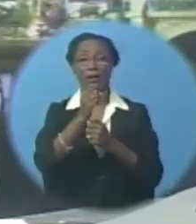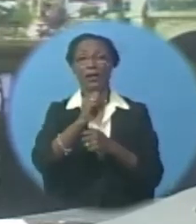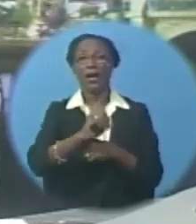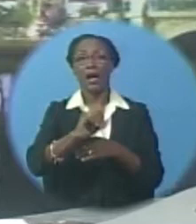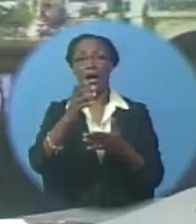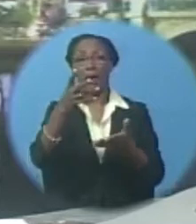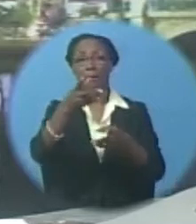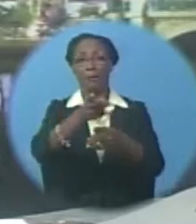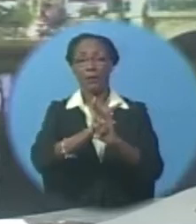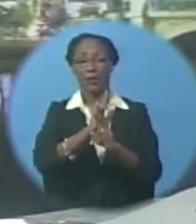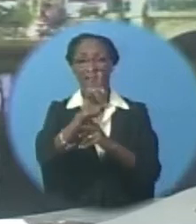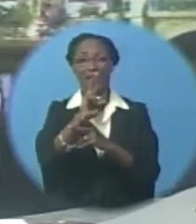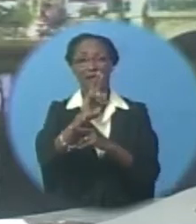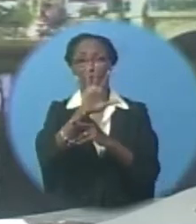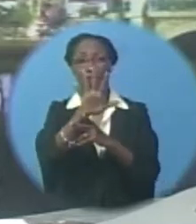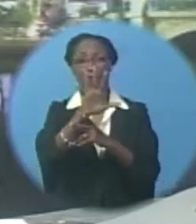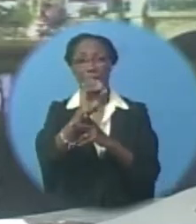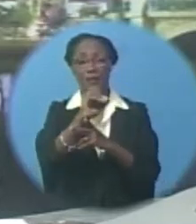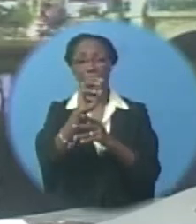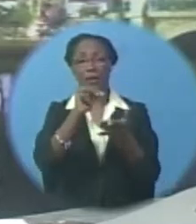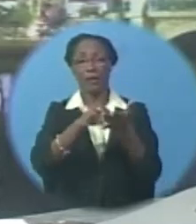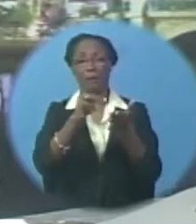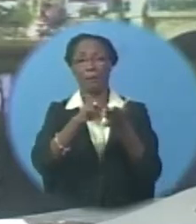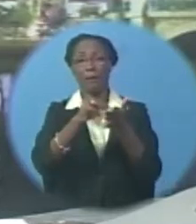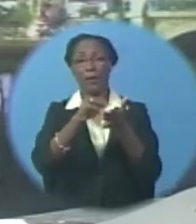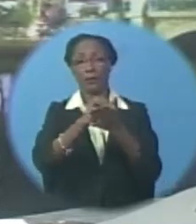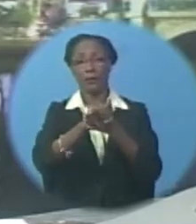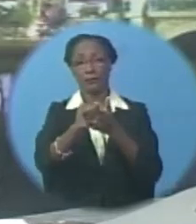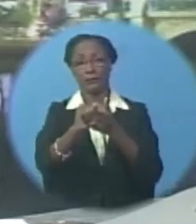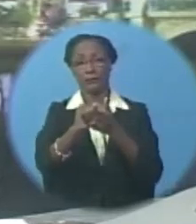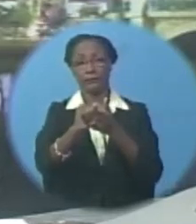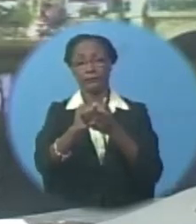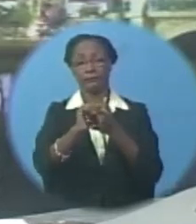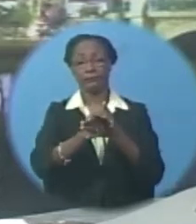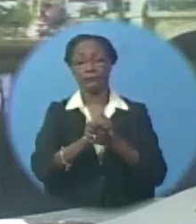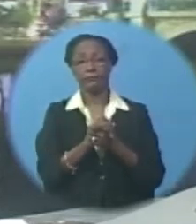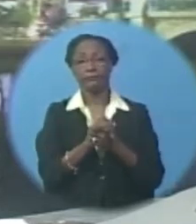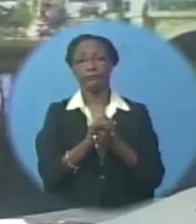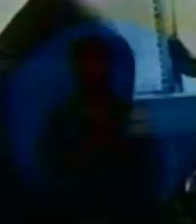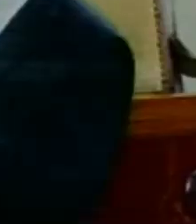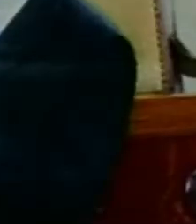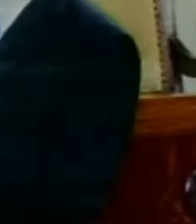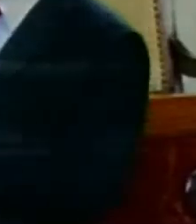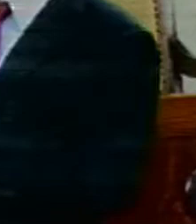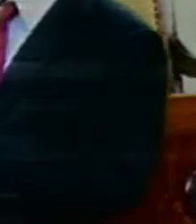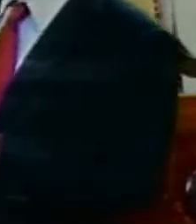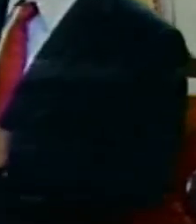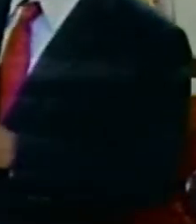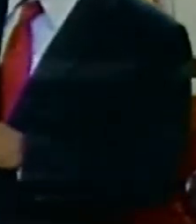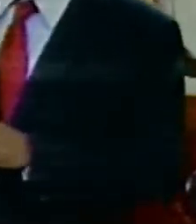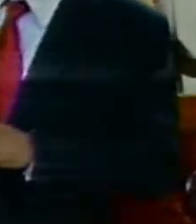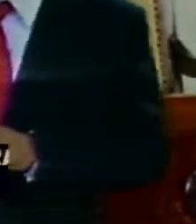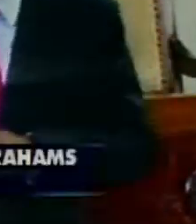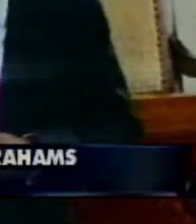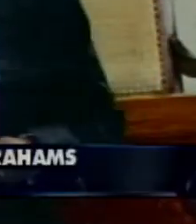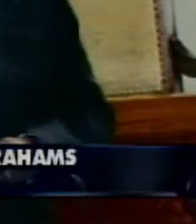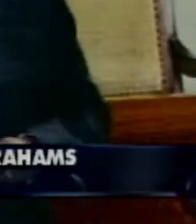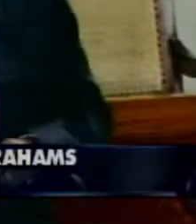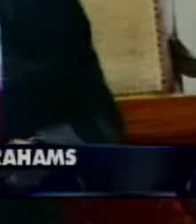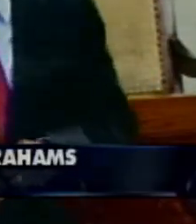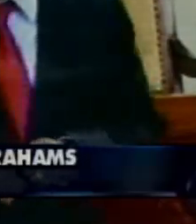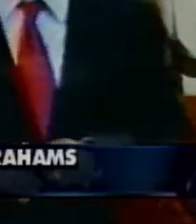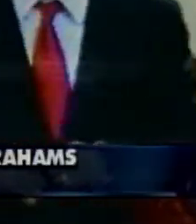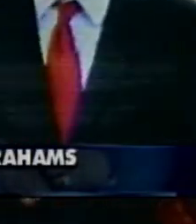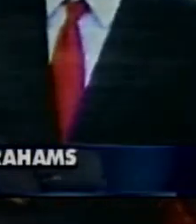government of implementing policies through trial and error. It is not good enough that policies of